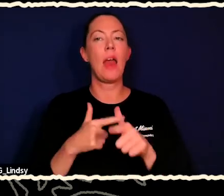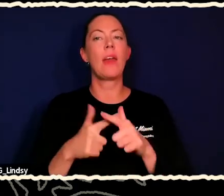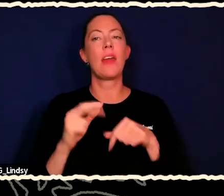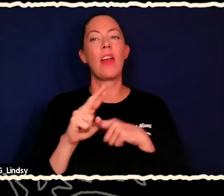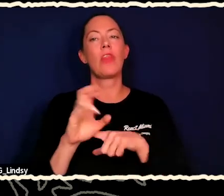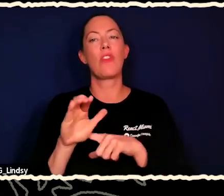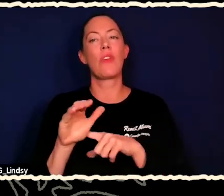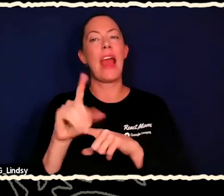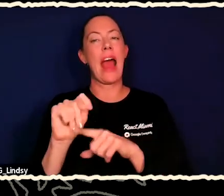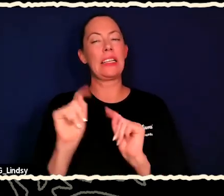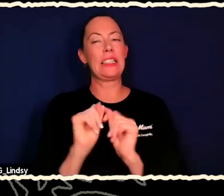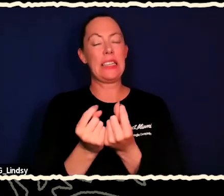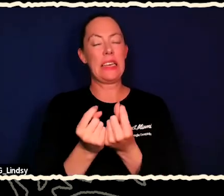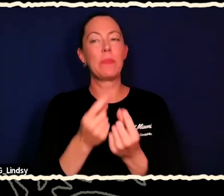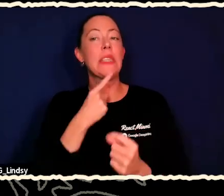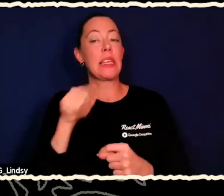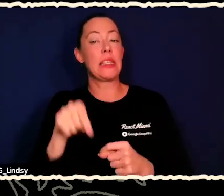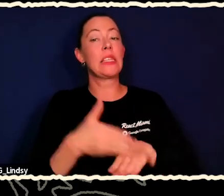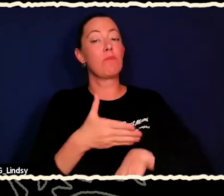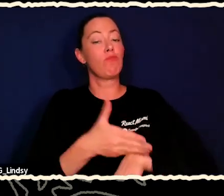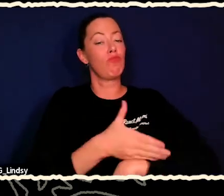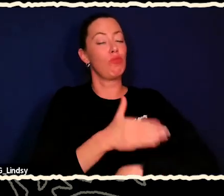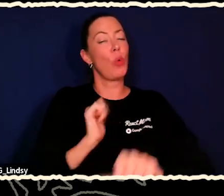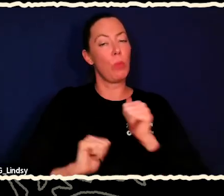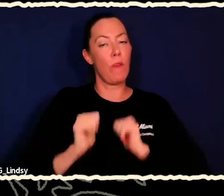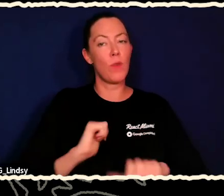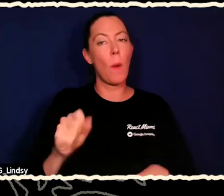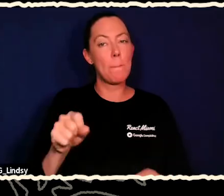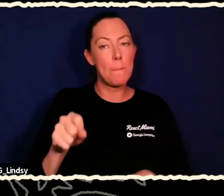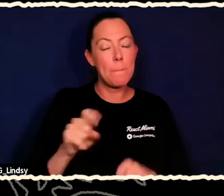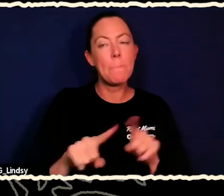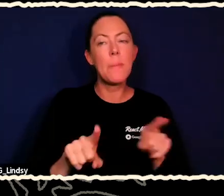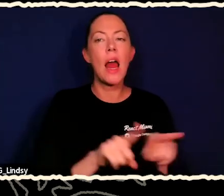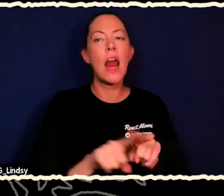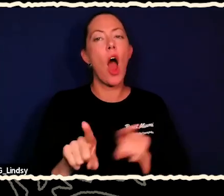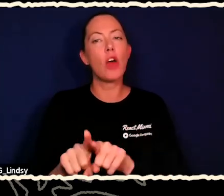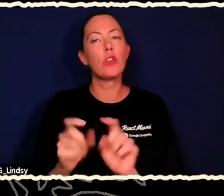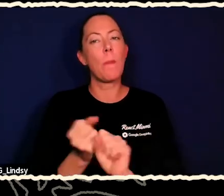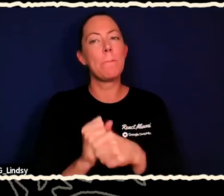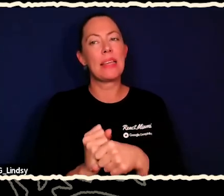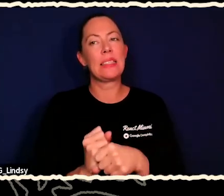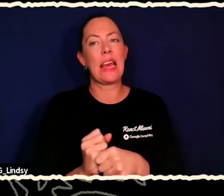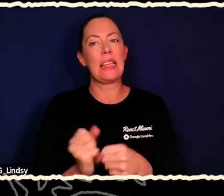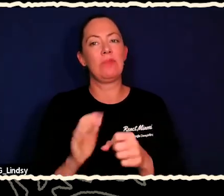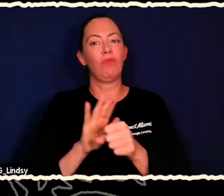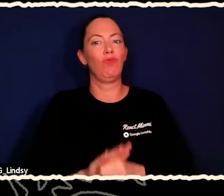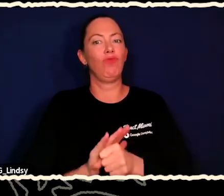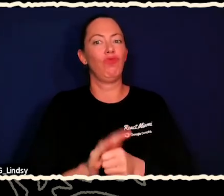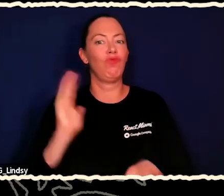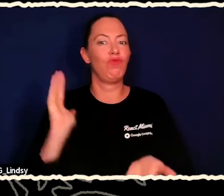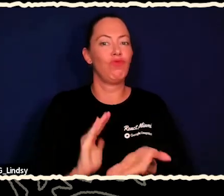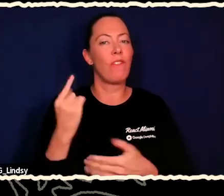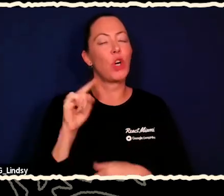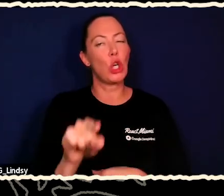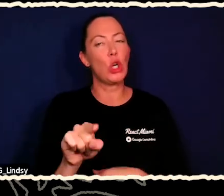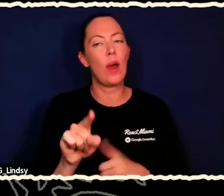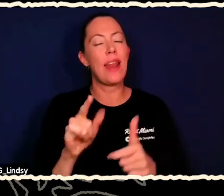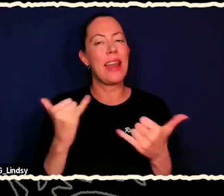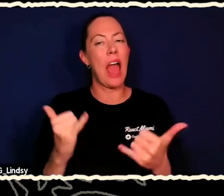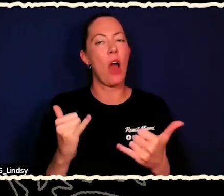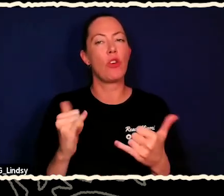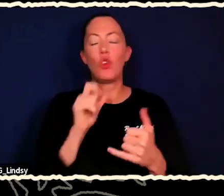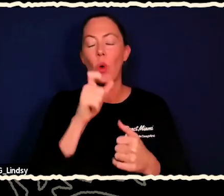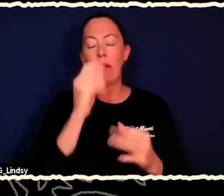this not only improves performance, it also frees your mind of having to actually think about doing all